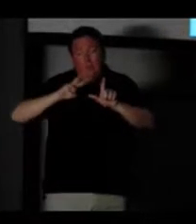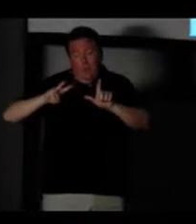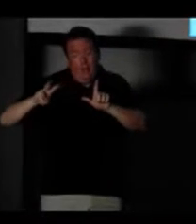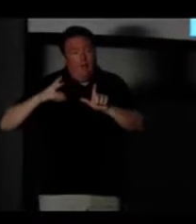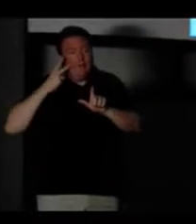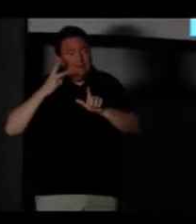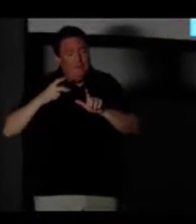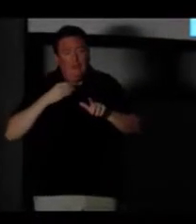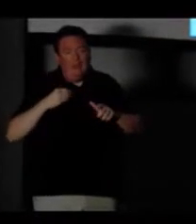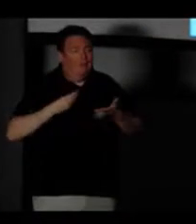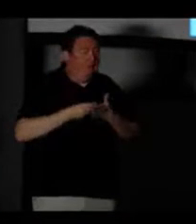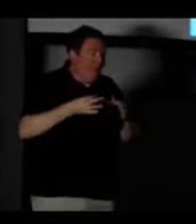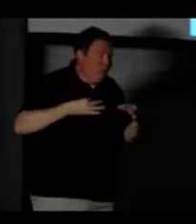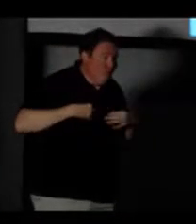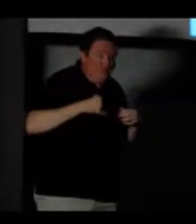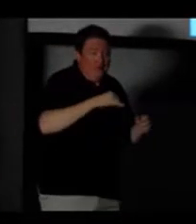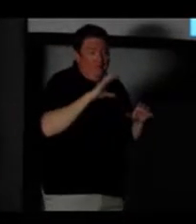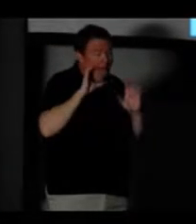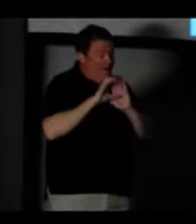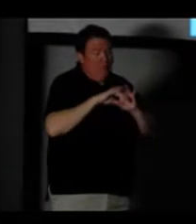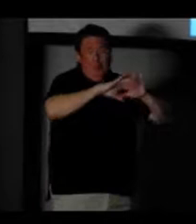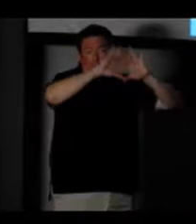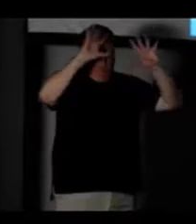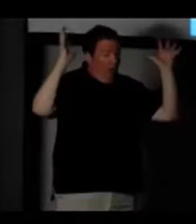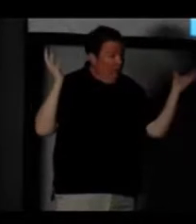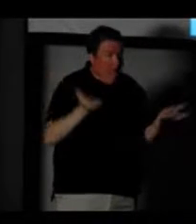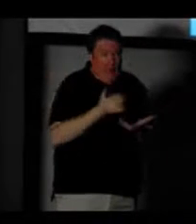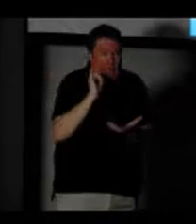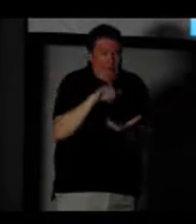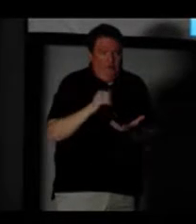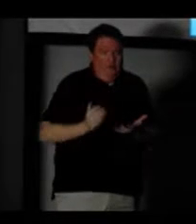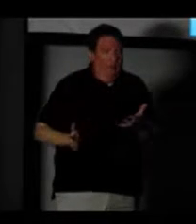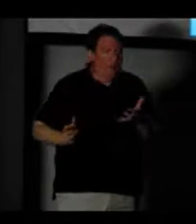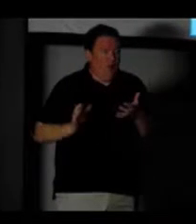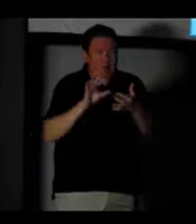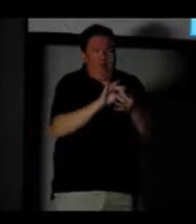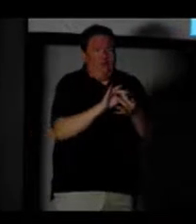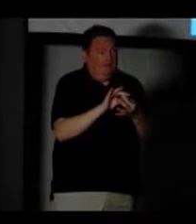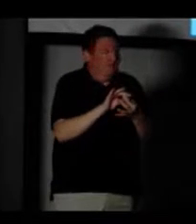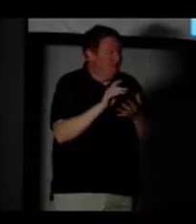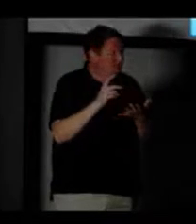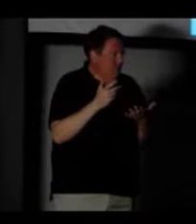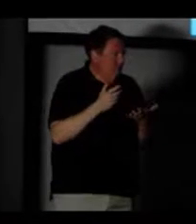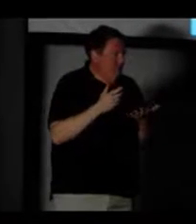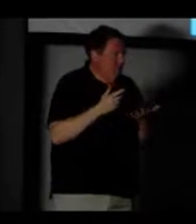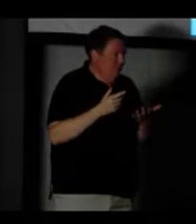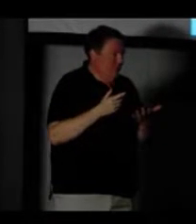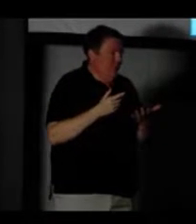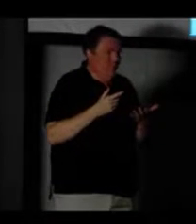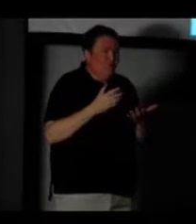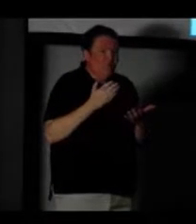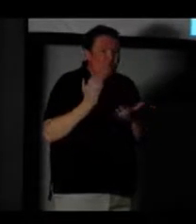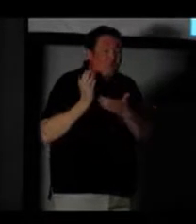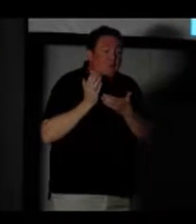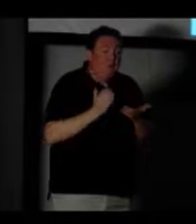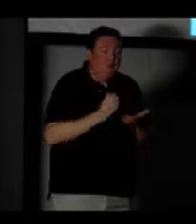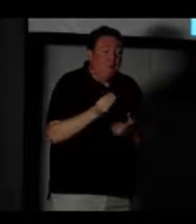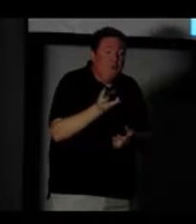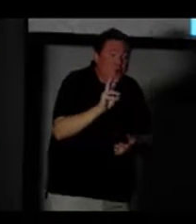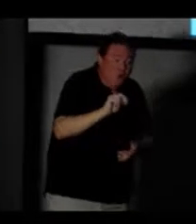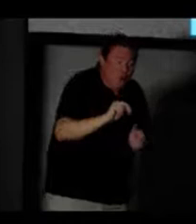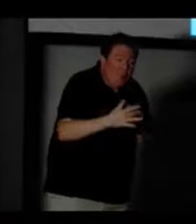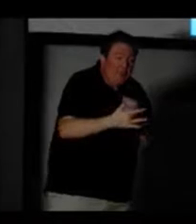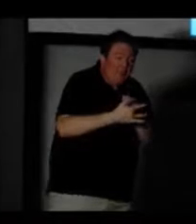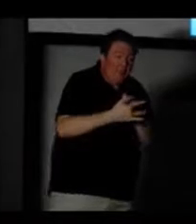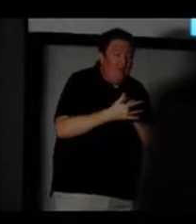on. So the link between our star objects in the galleries and both our bring your own technology and your main